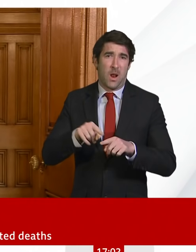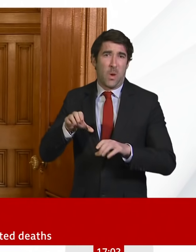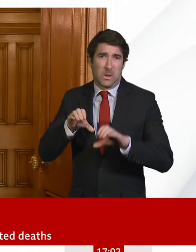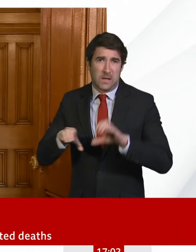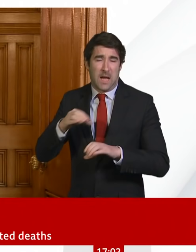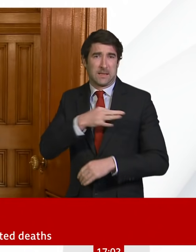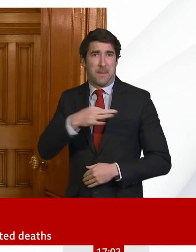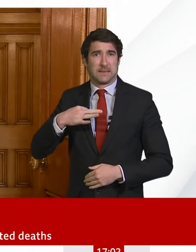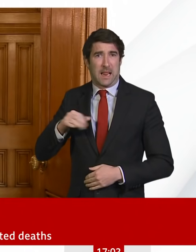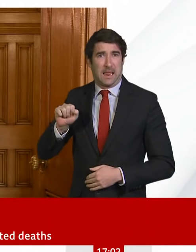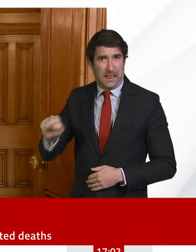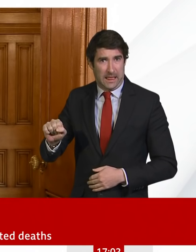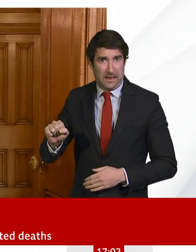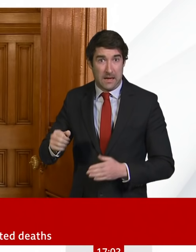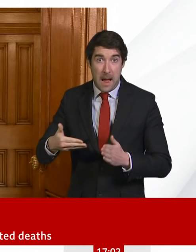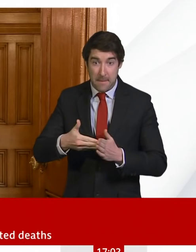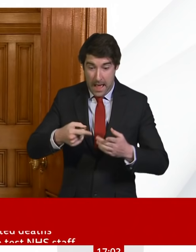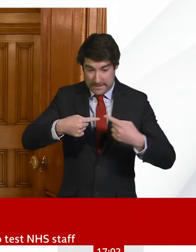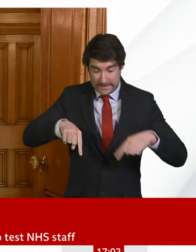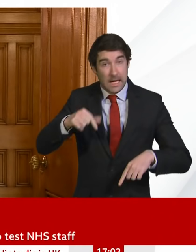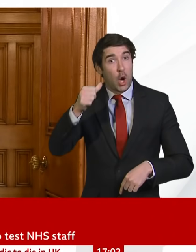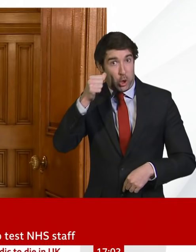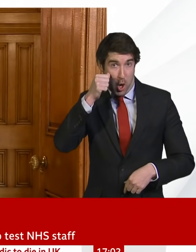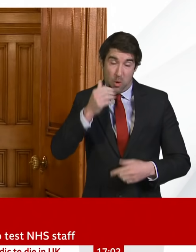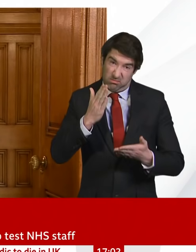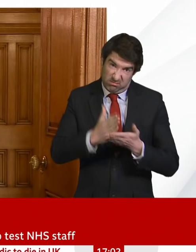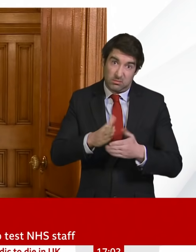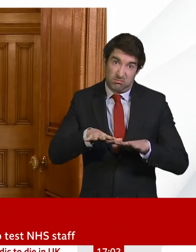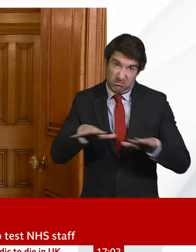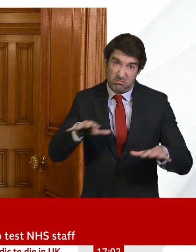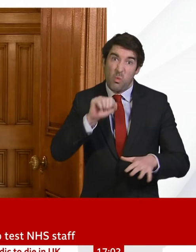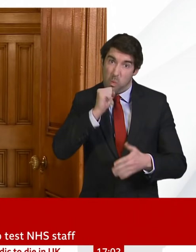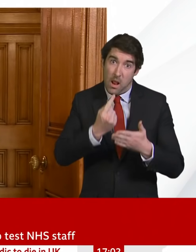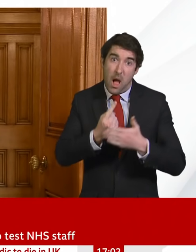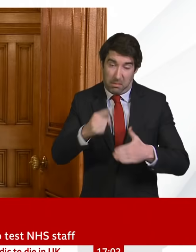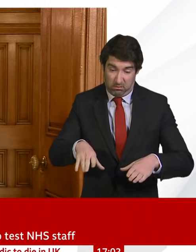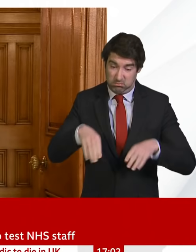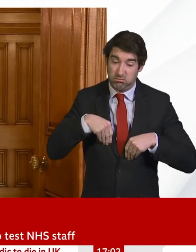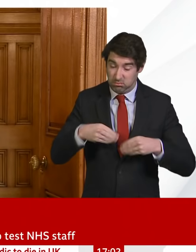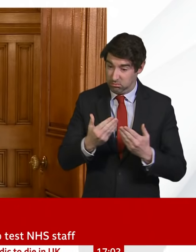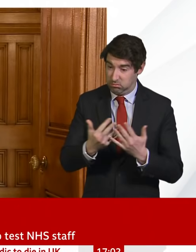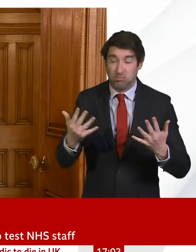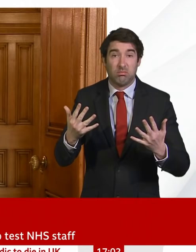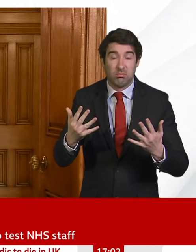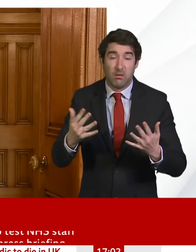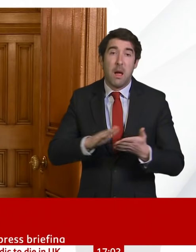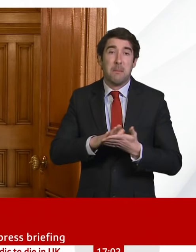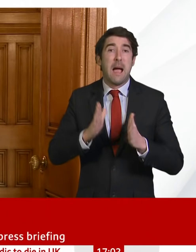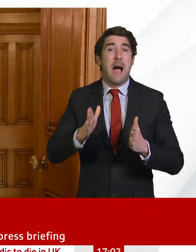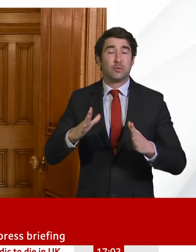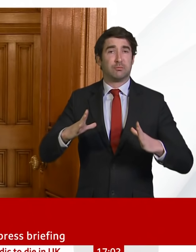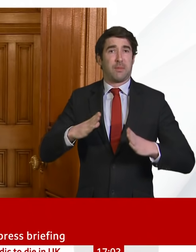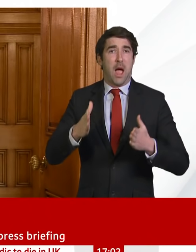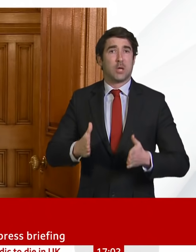by dramatically expanding the number of beds, key staff, and life-saving equipment on the front line to provide the